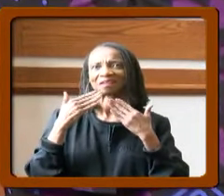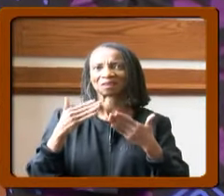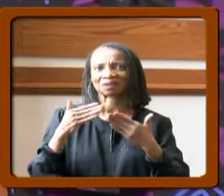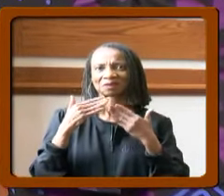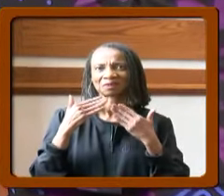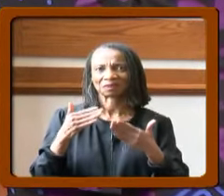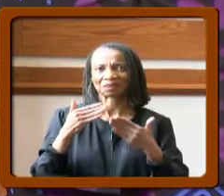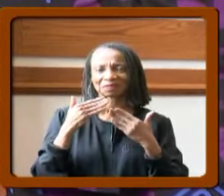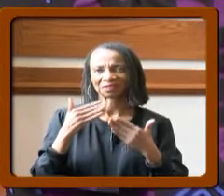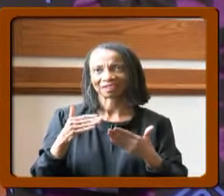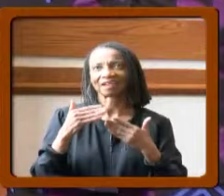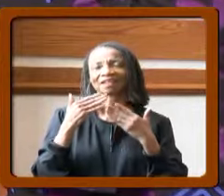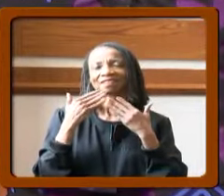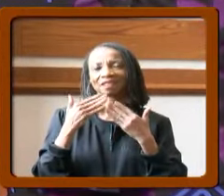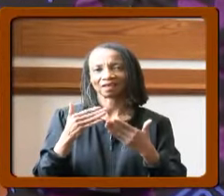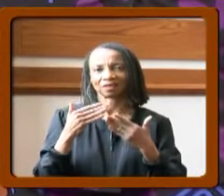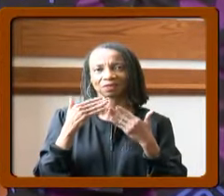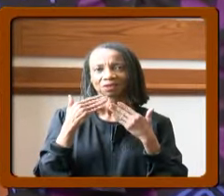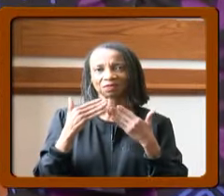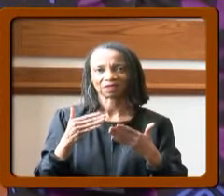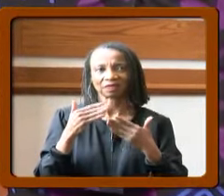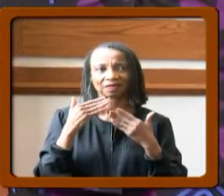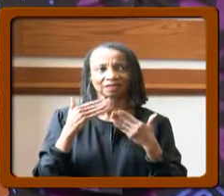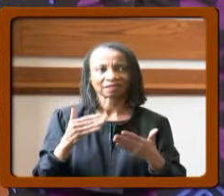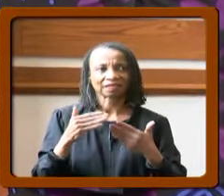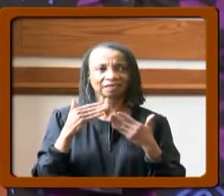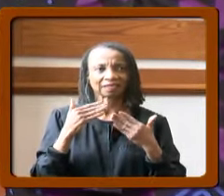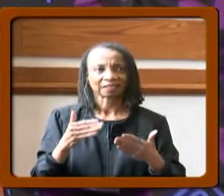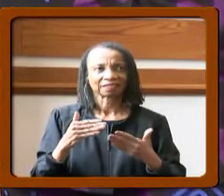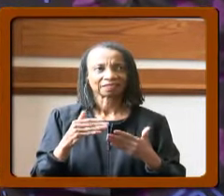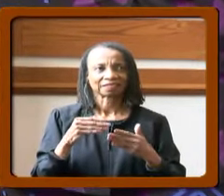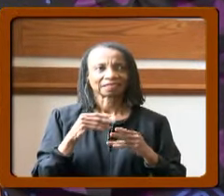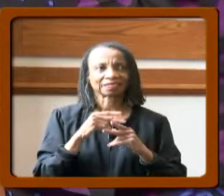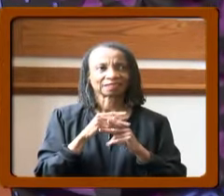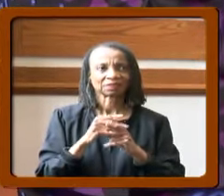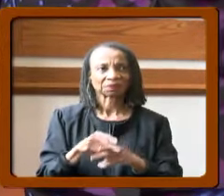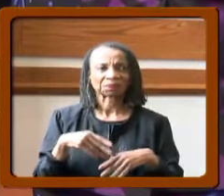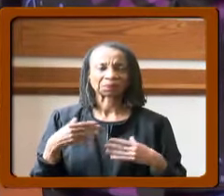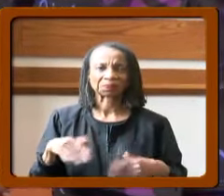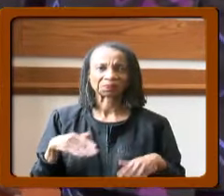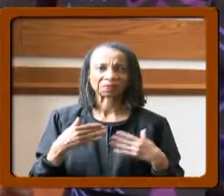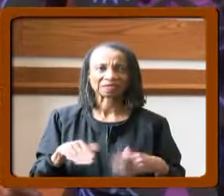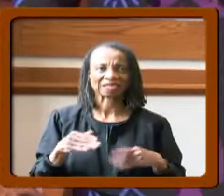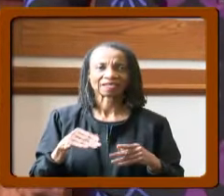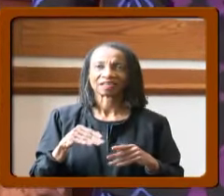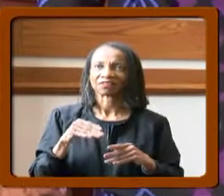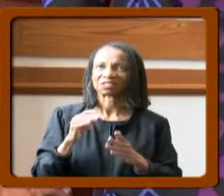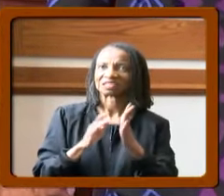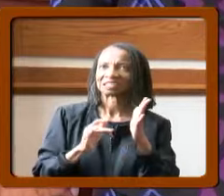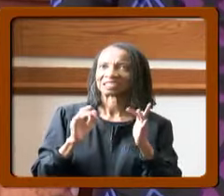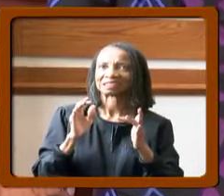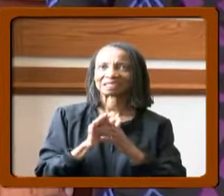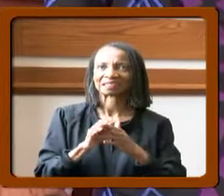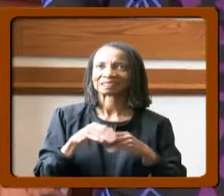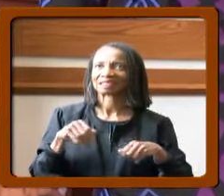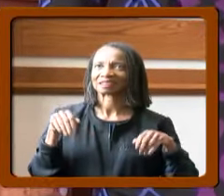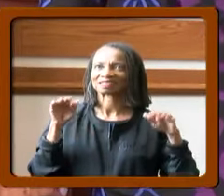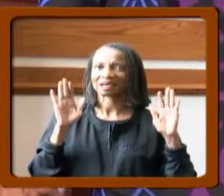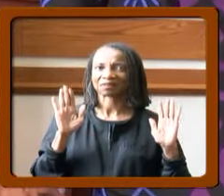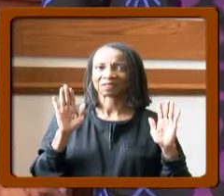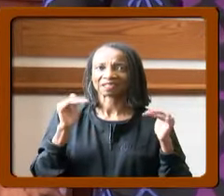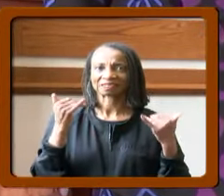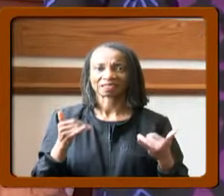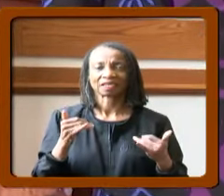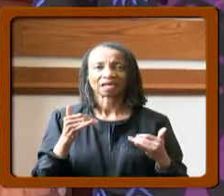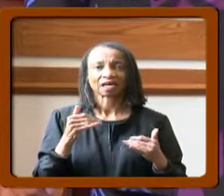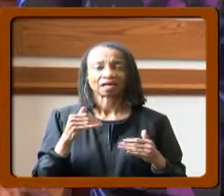And the more I say thank you, the deeper I'm in his debt. The more I say thank you, the more I ought to